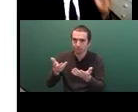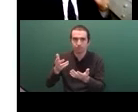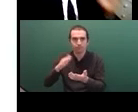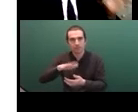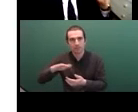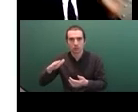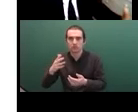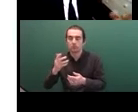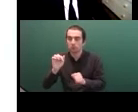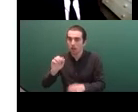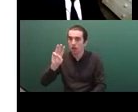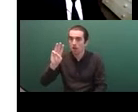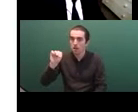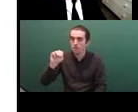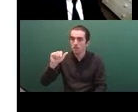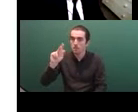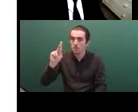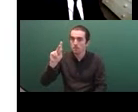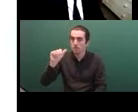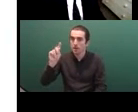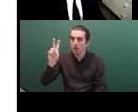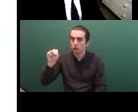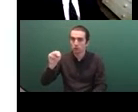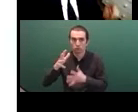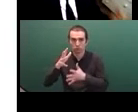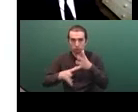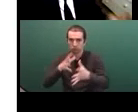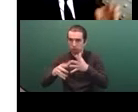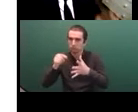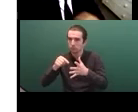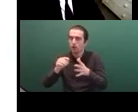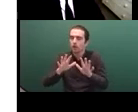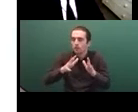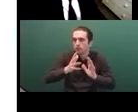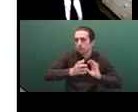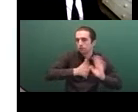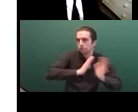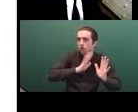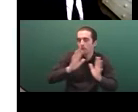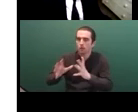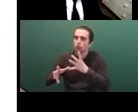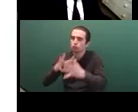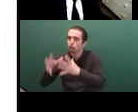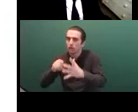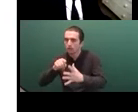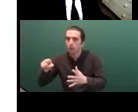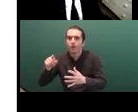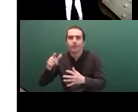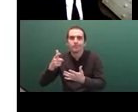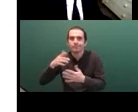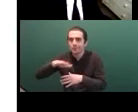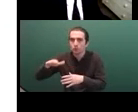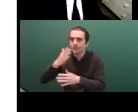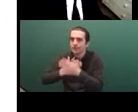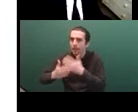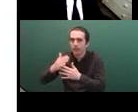read can still tell a story through using a camera, and they can put the pictures in the right order. That is learning, and that's